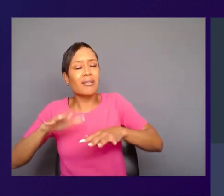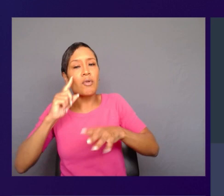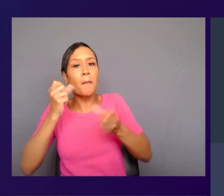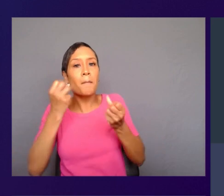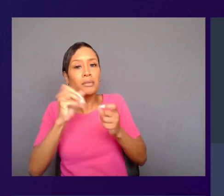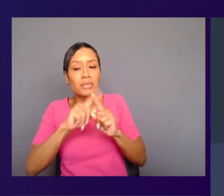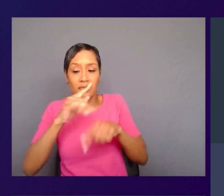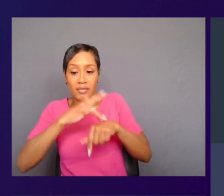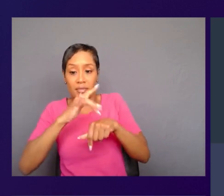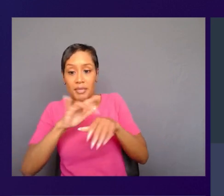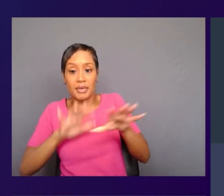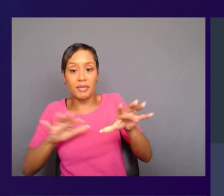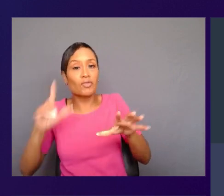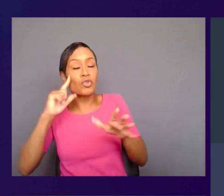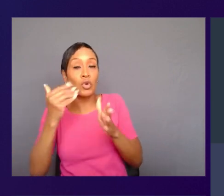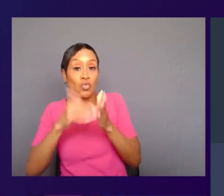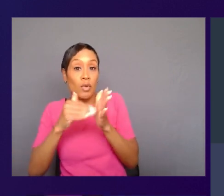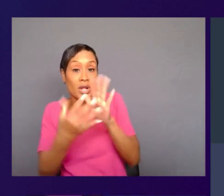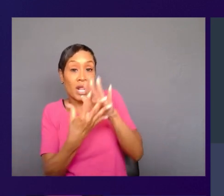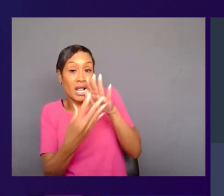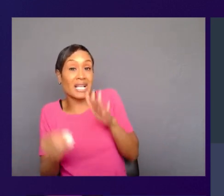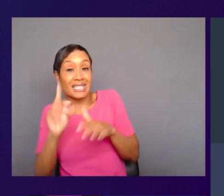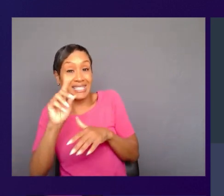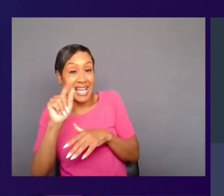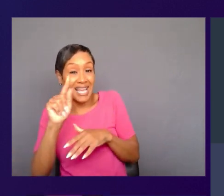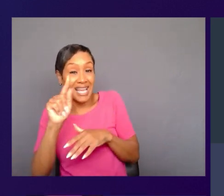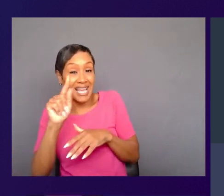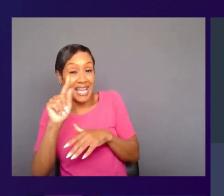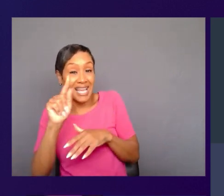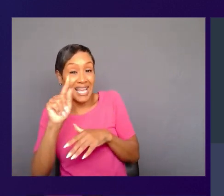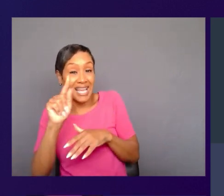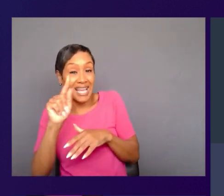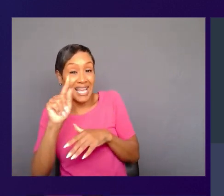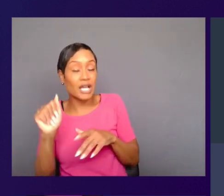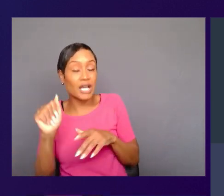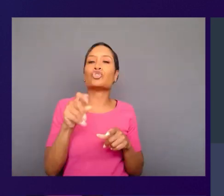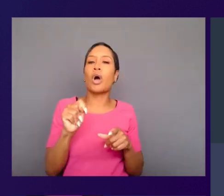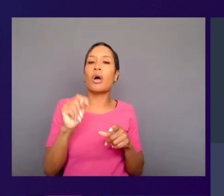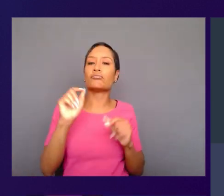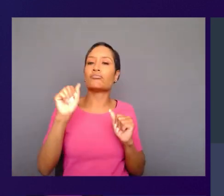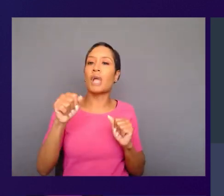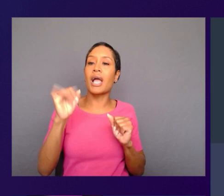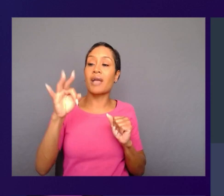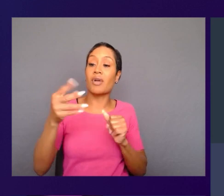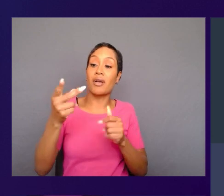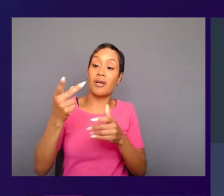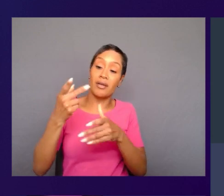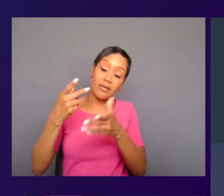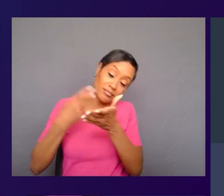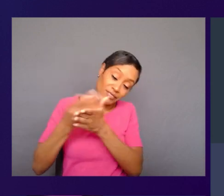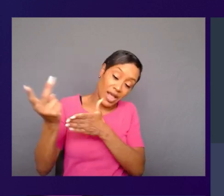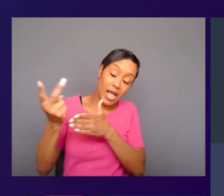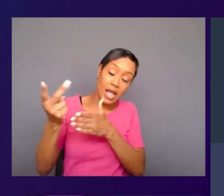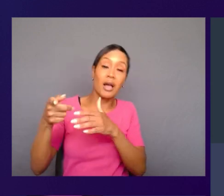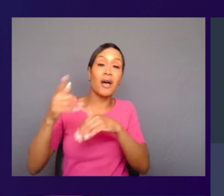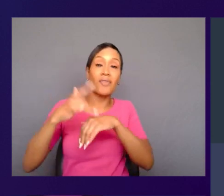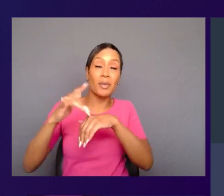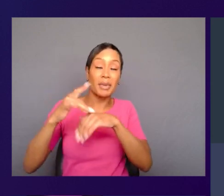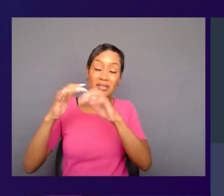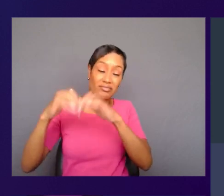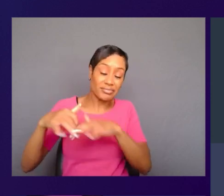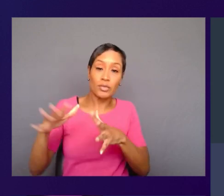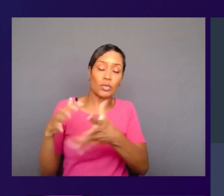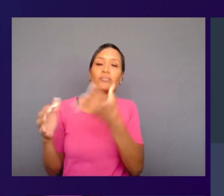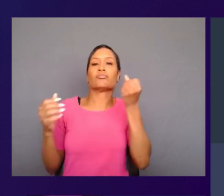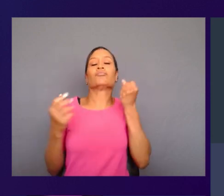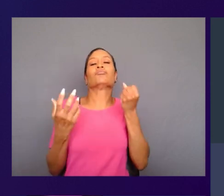availability zones to replicate your data so that snapshots can withstand the failure of an availability zone. And they're going to contain all the necessary